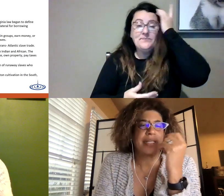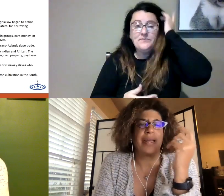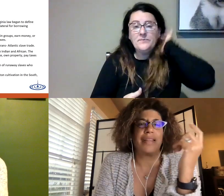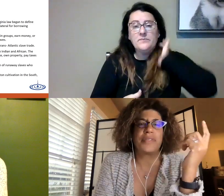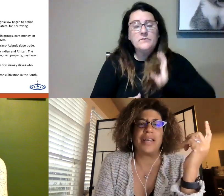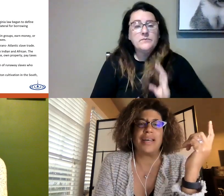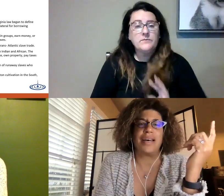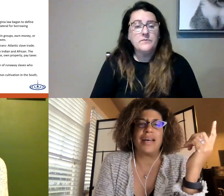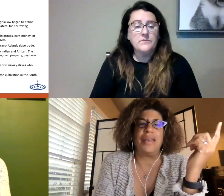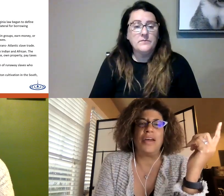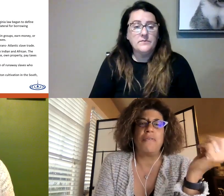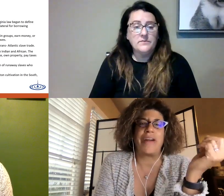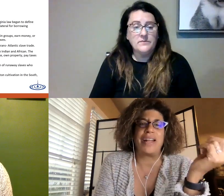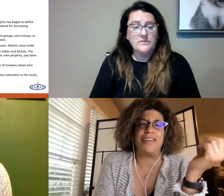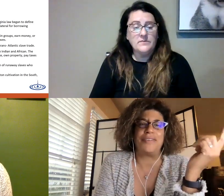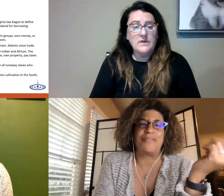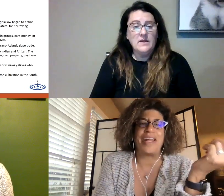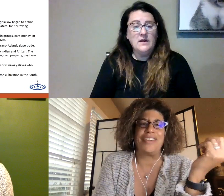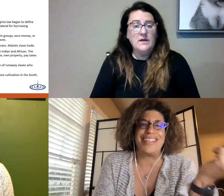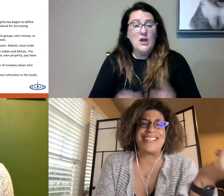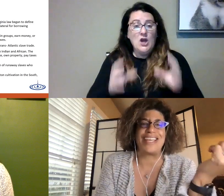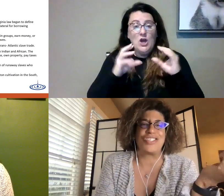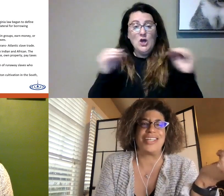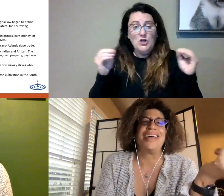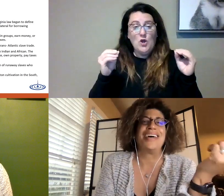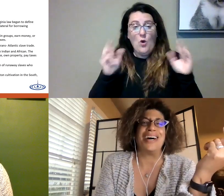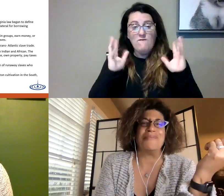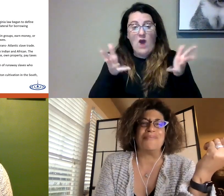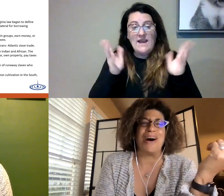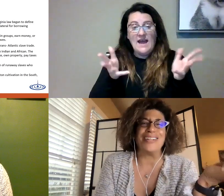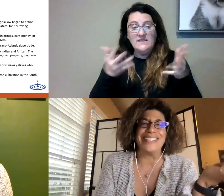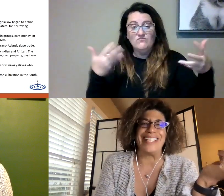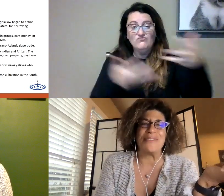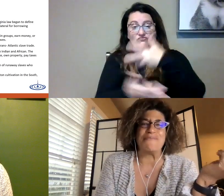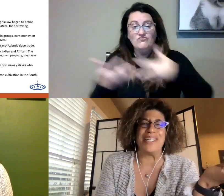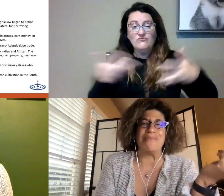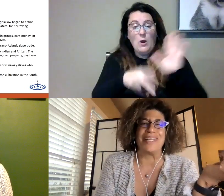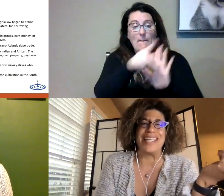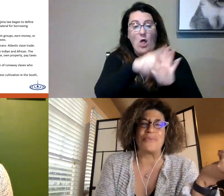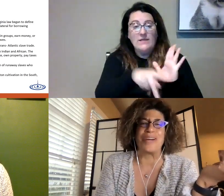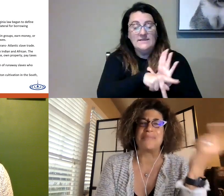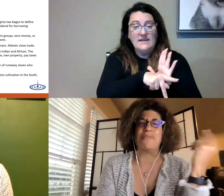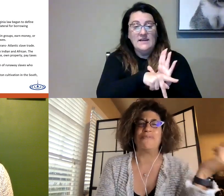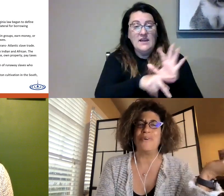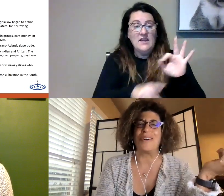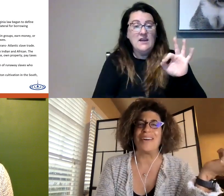there was a no fraternization policy that was put in place, whereas before it